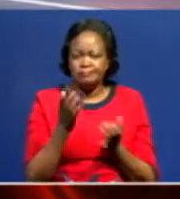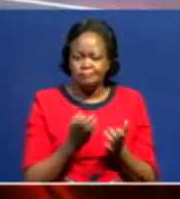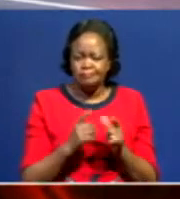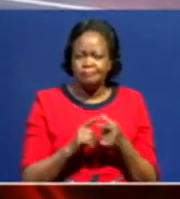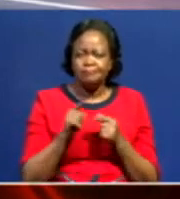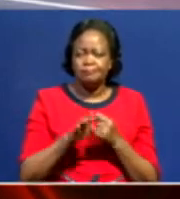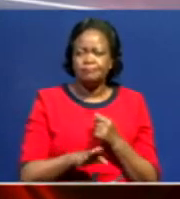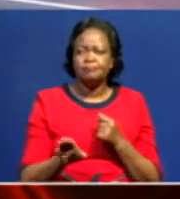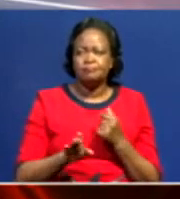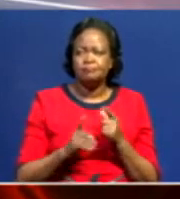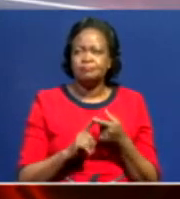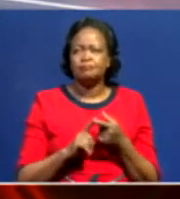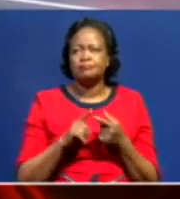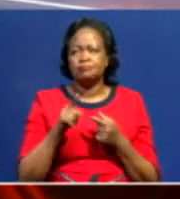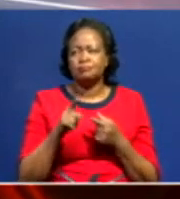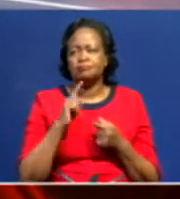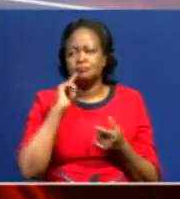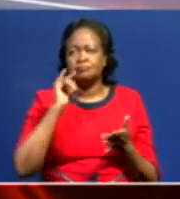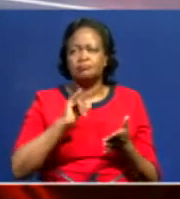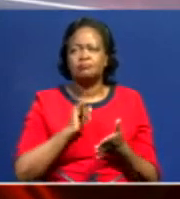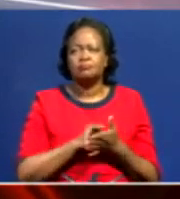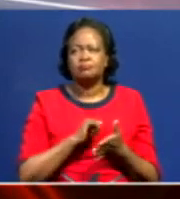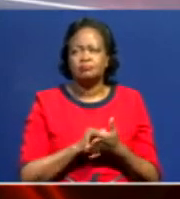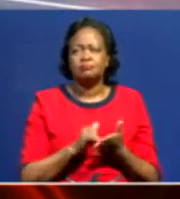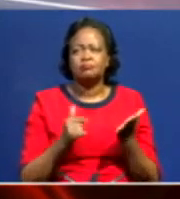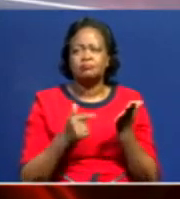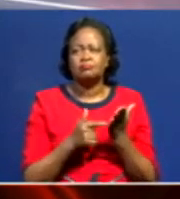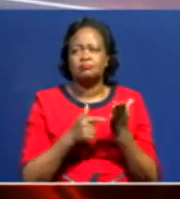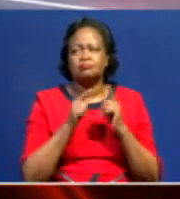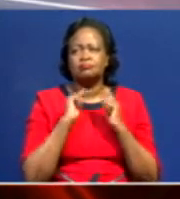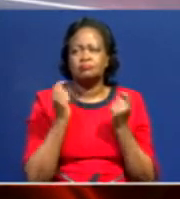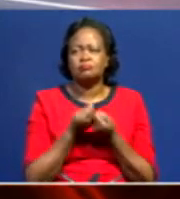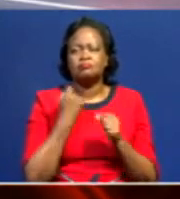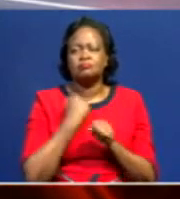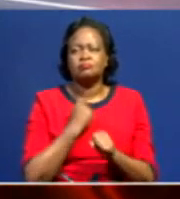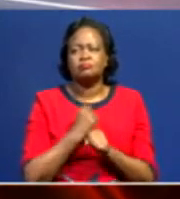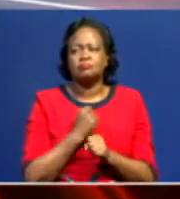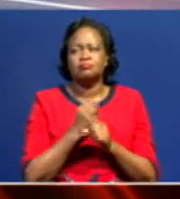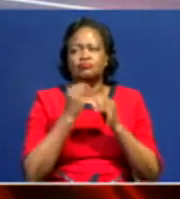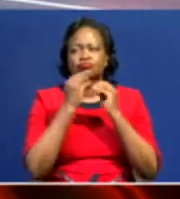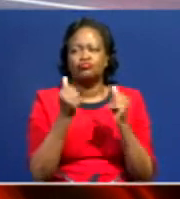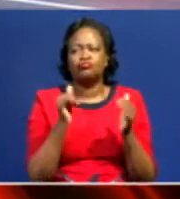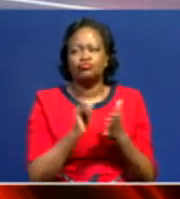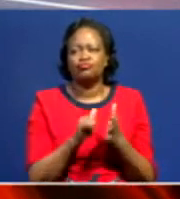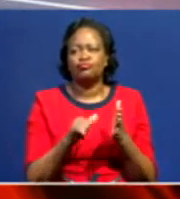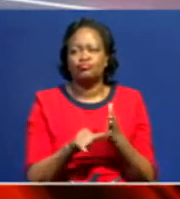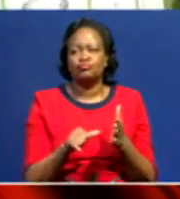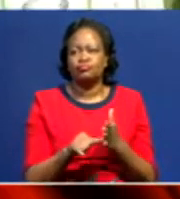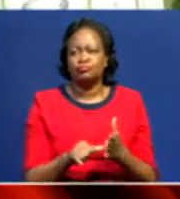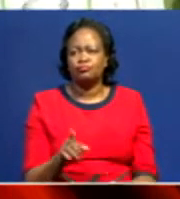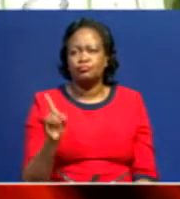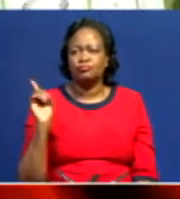this morning. The telco says its technical team is working to resolve the issue.